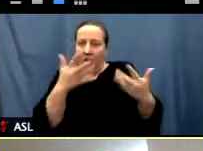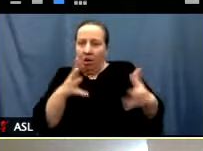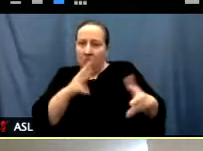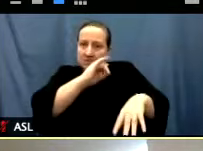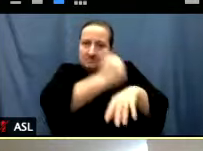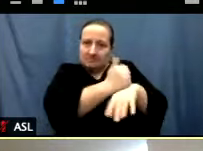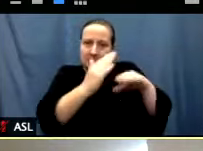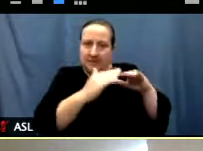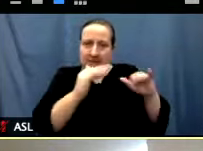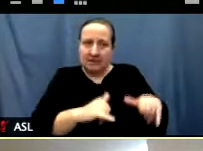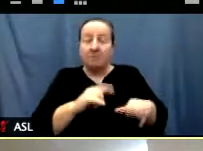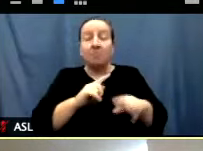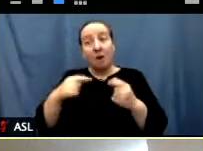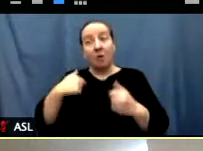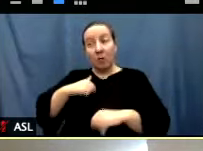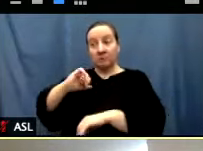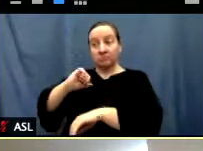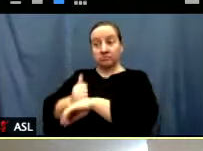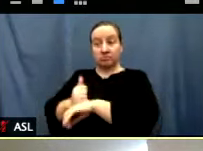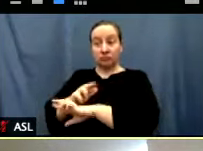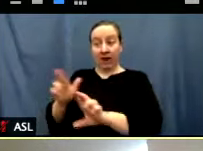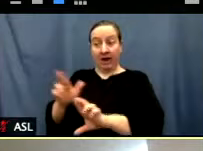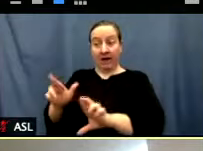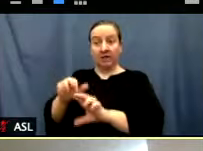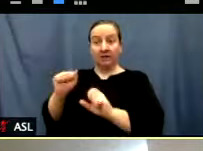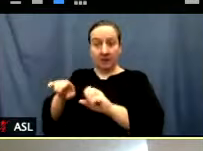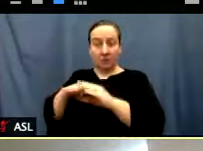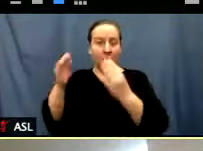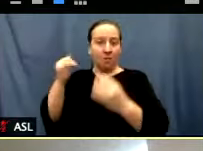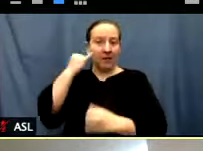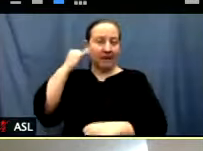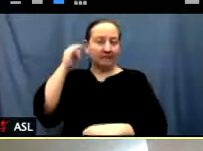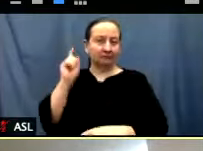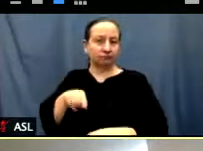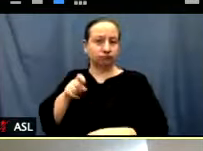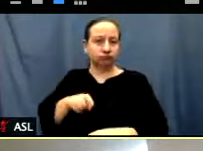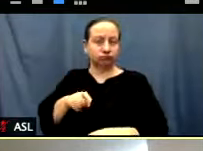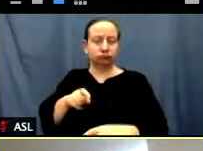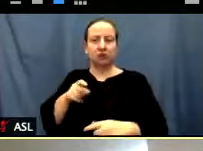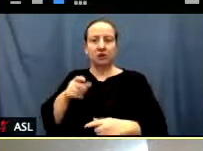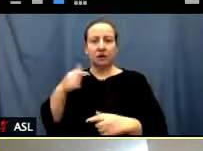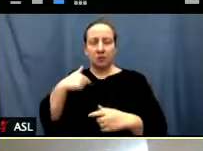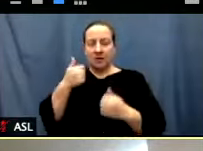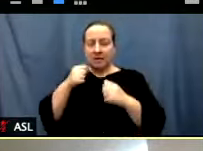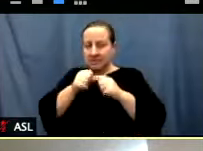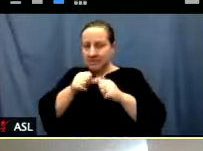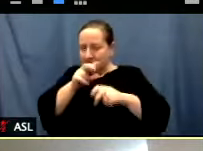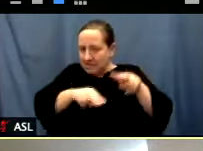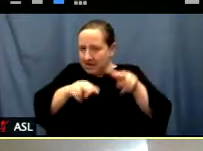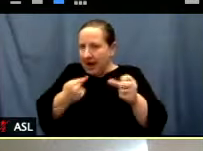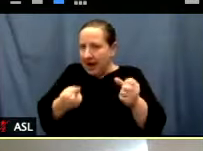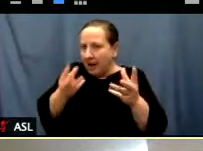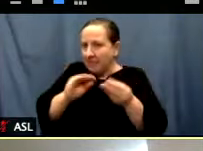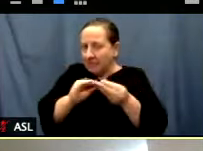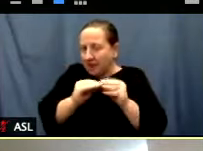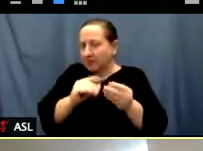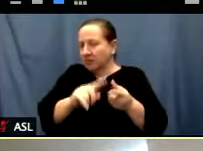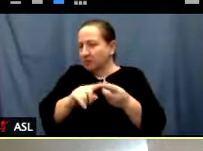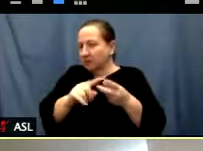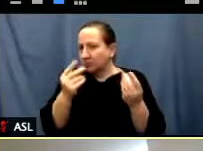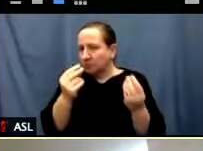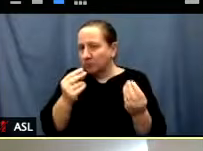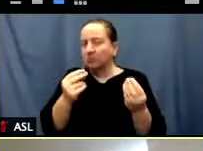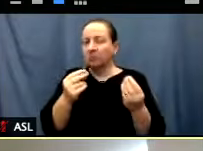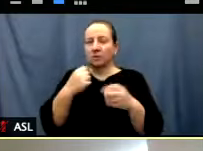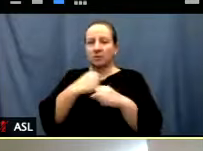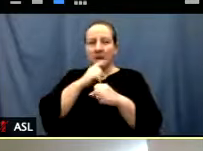these sites and we are prepared to open them if needed. We are continuing to evaluate the data on a daily basis so that we are prepared to activate